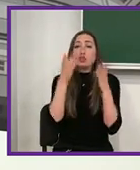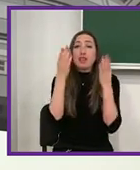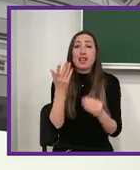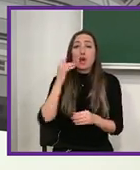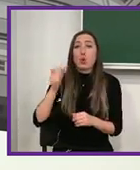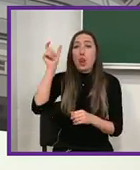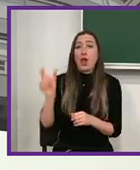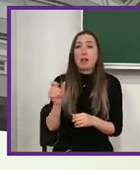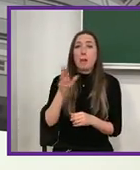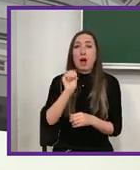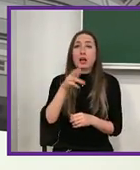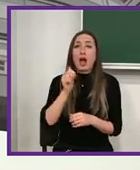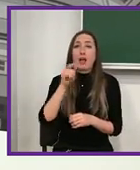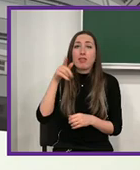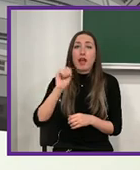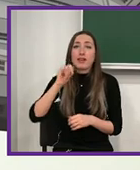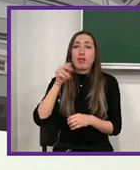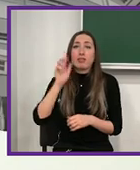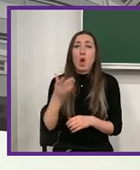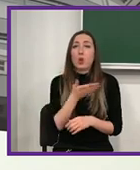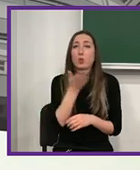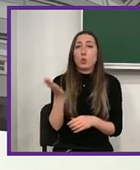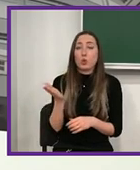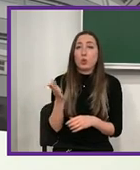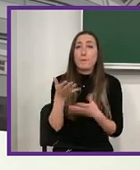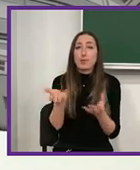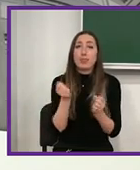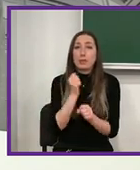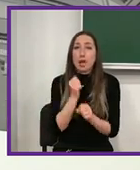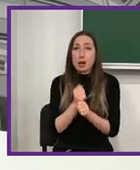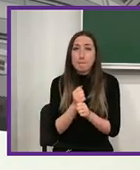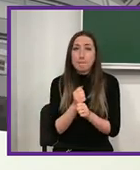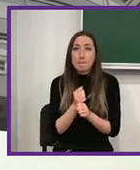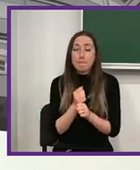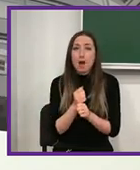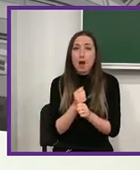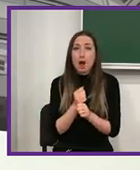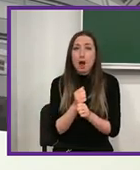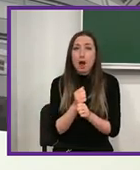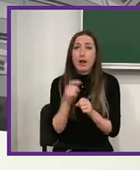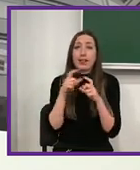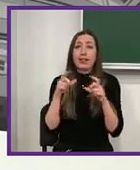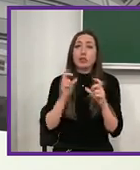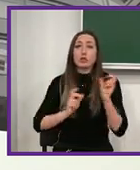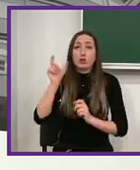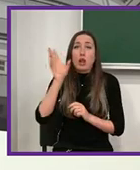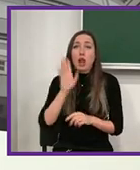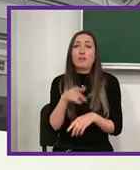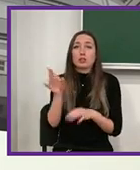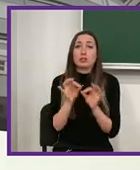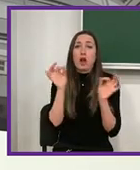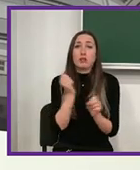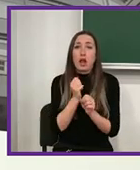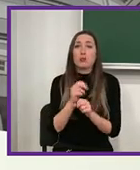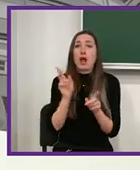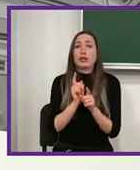been hired by the Danish Institute to start a research project on business and human rights. And it was kind of a new topic,